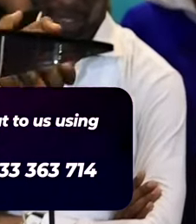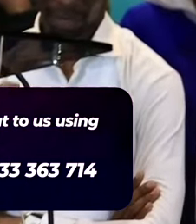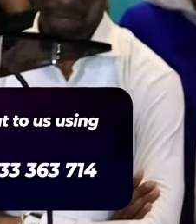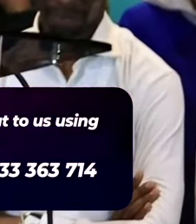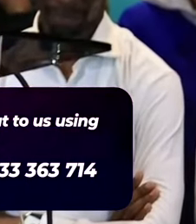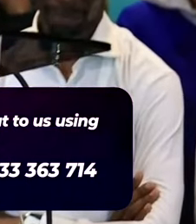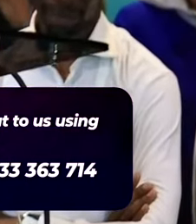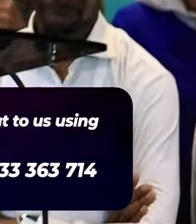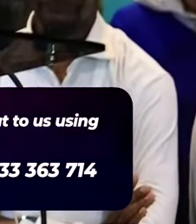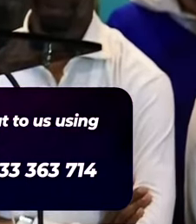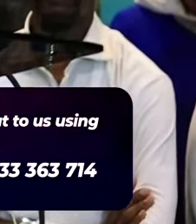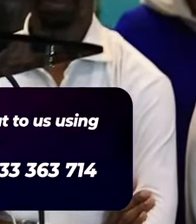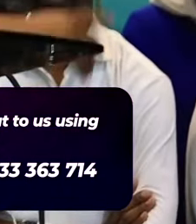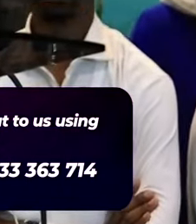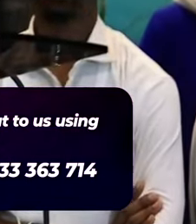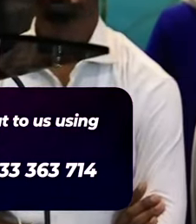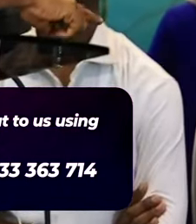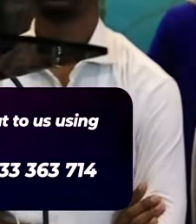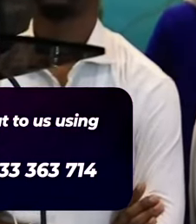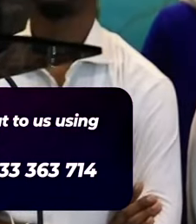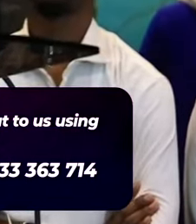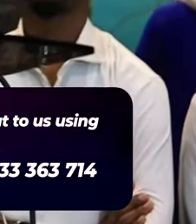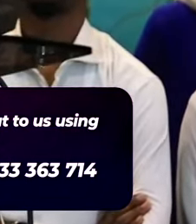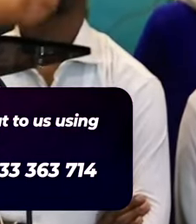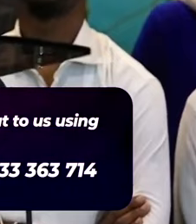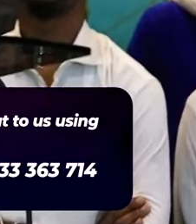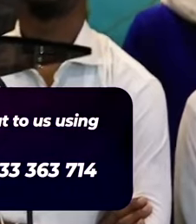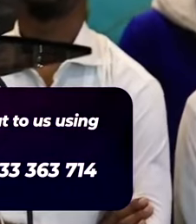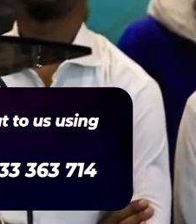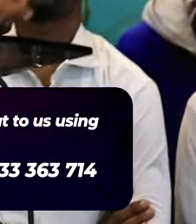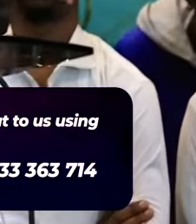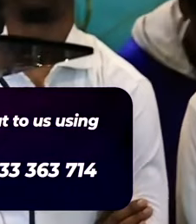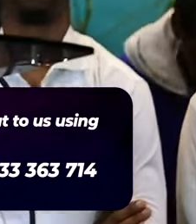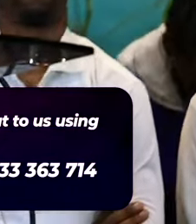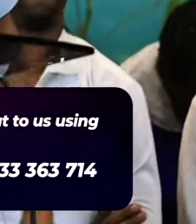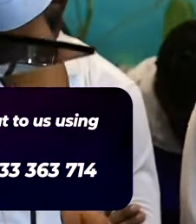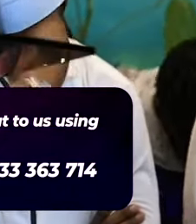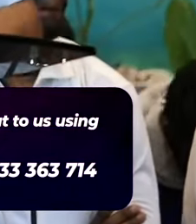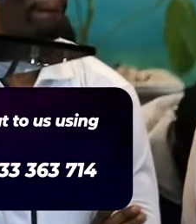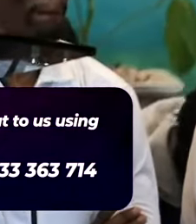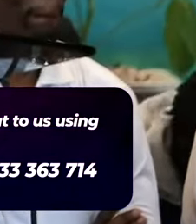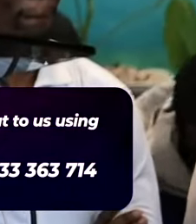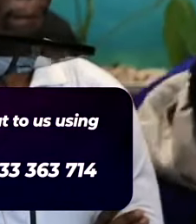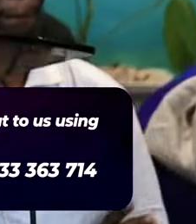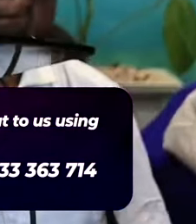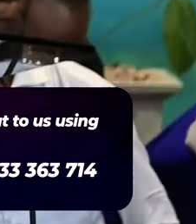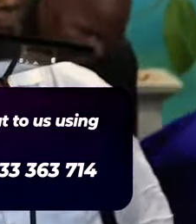amen. God bless you. When we are close, I want to meet all of you here briefly.